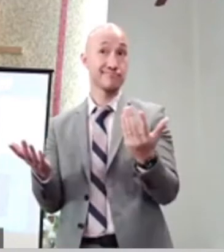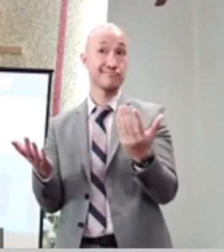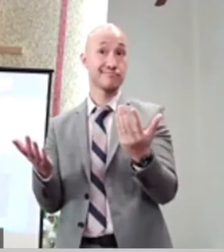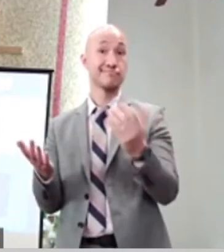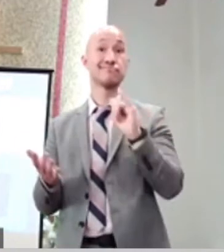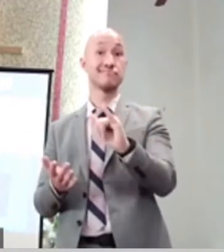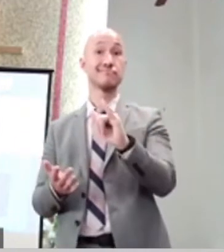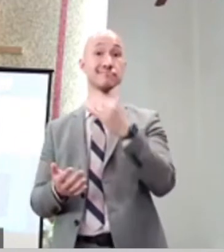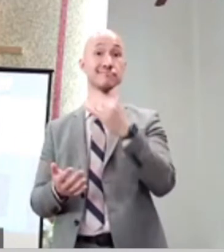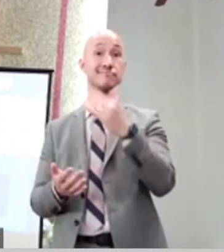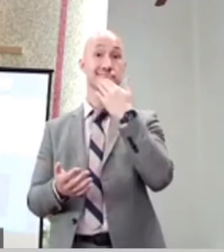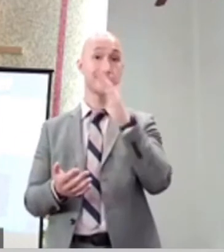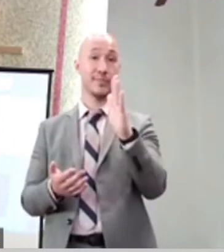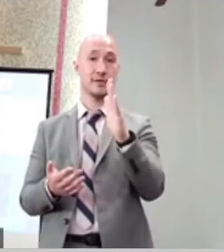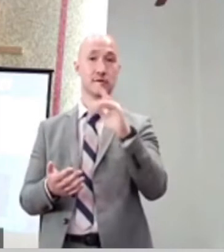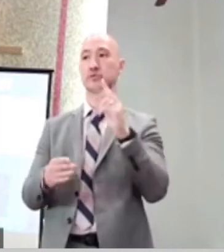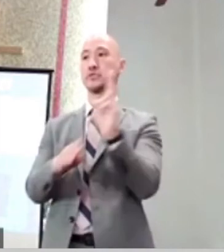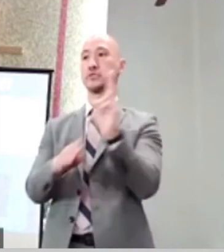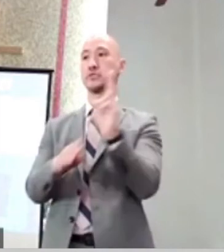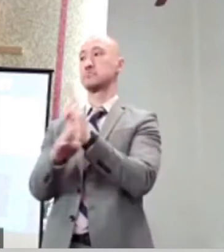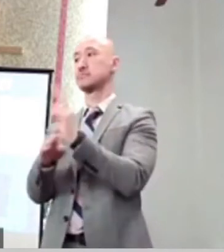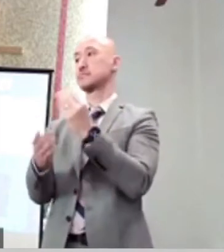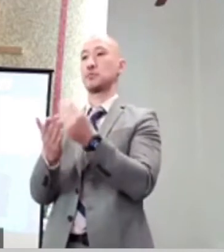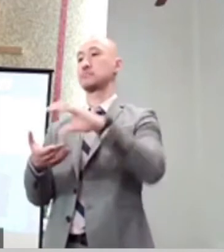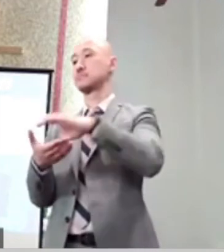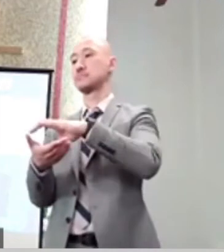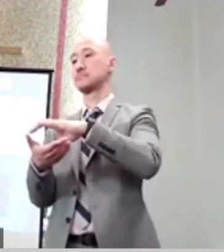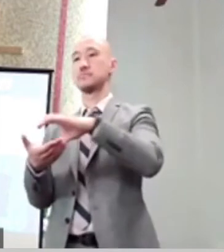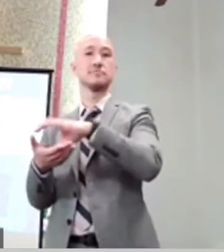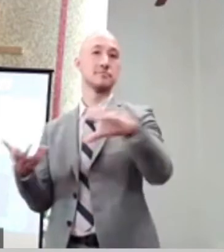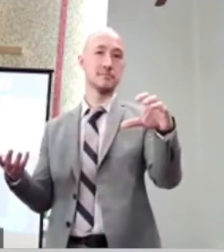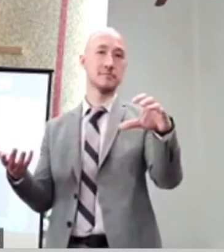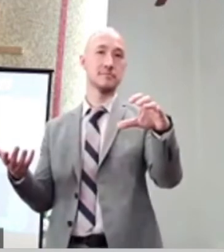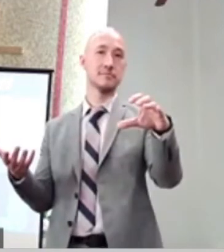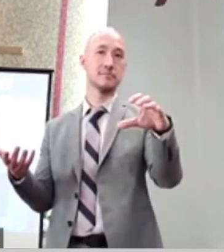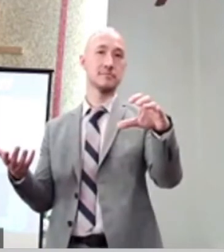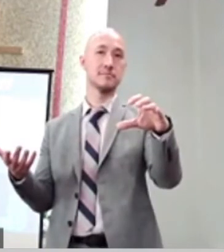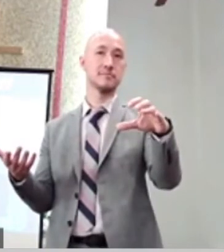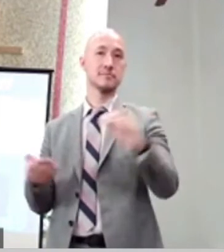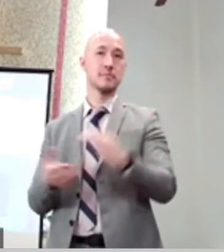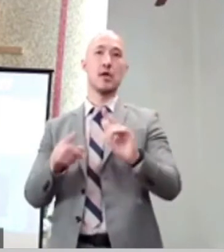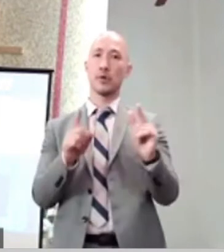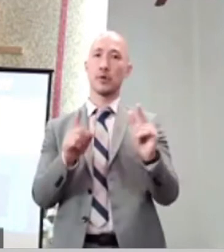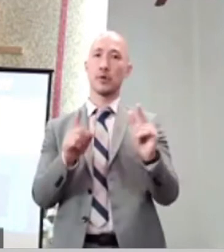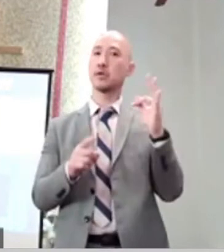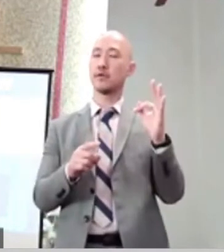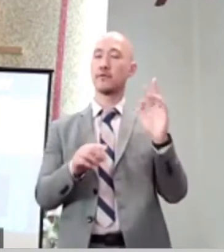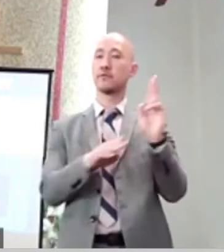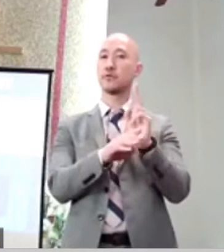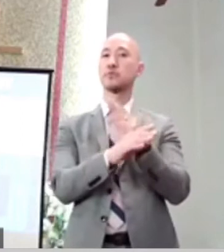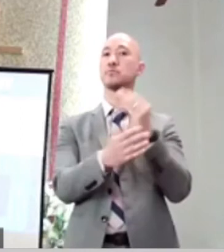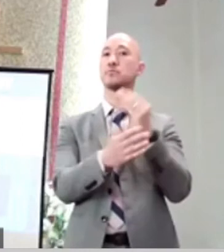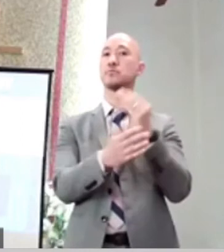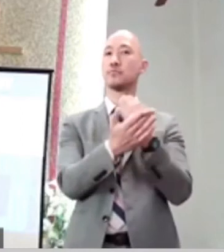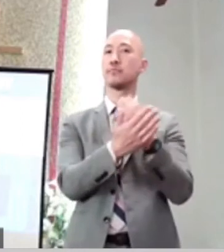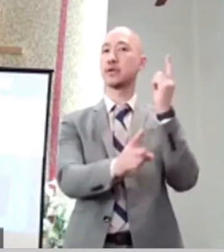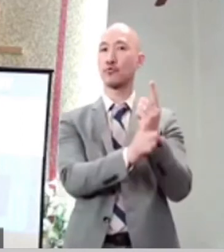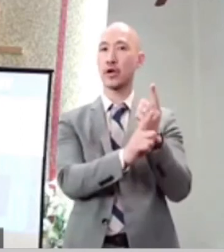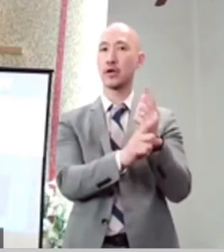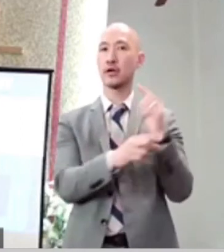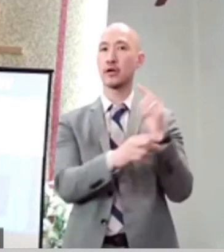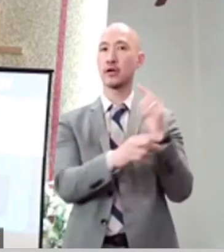know how to control themselves. And yet money, all it is, it's a tool. It's a tool that God gives us, and it's